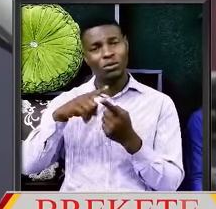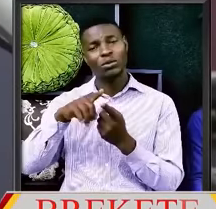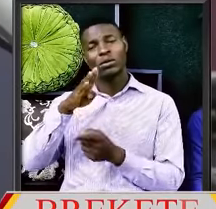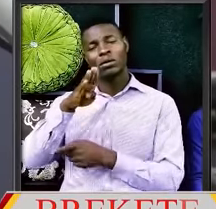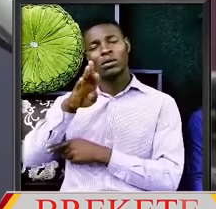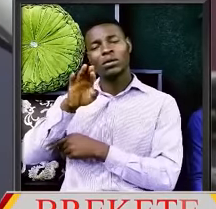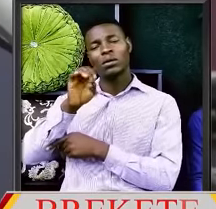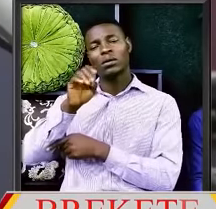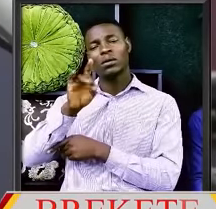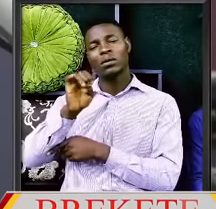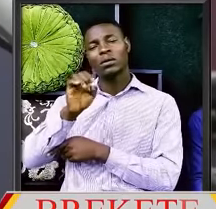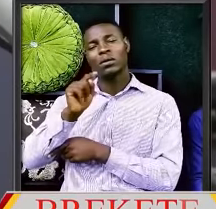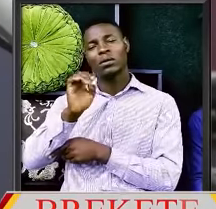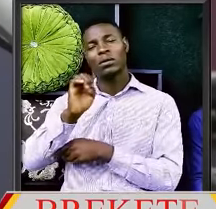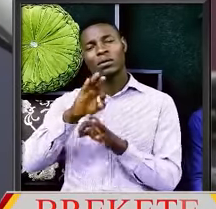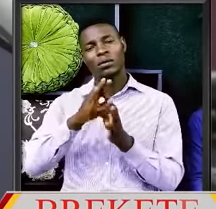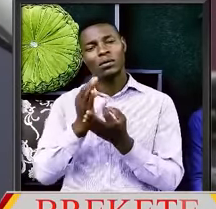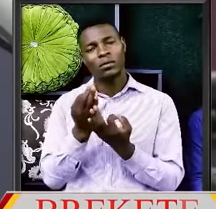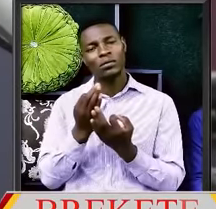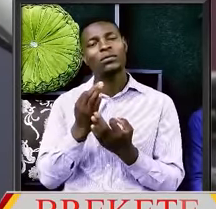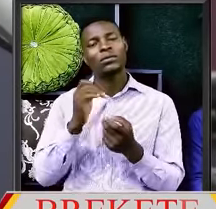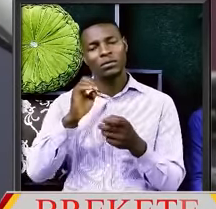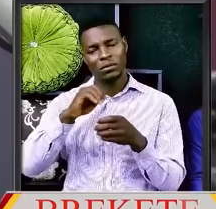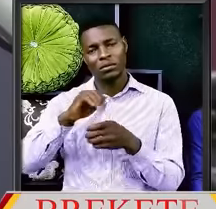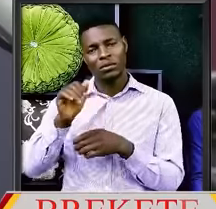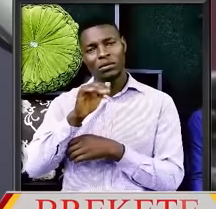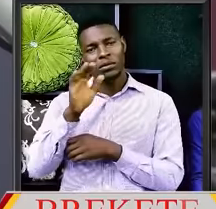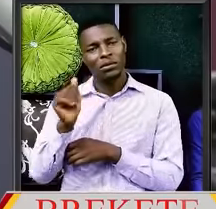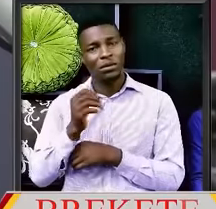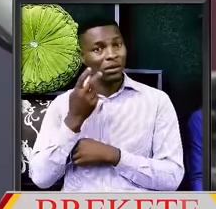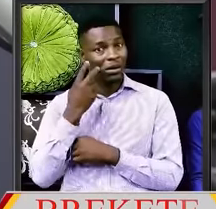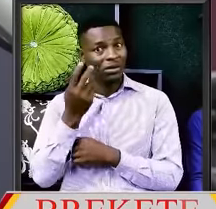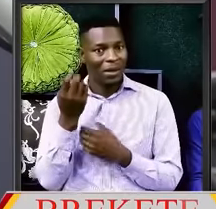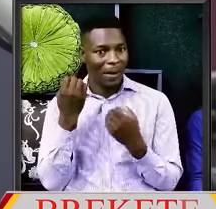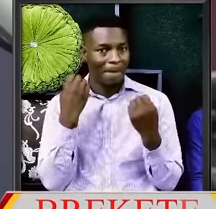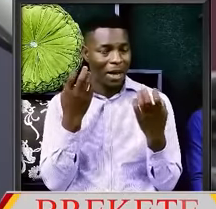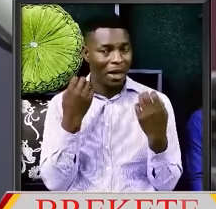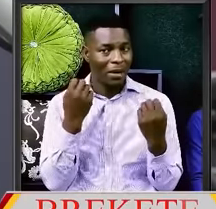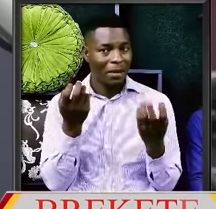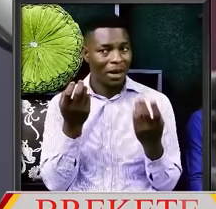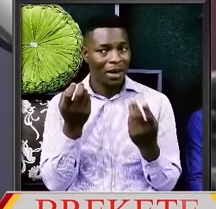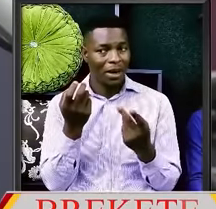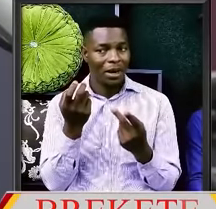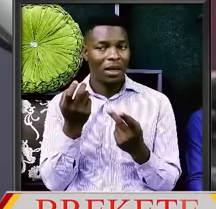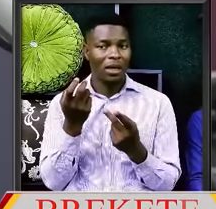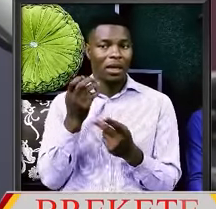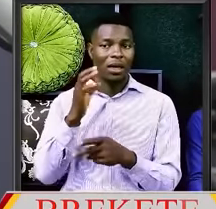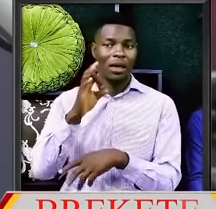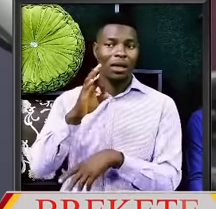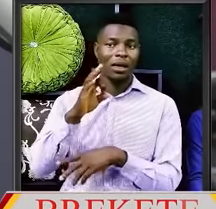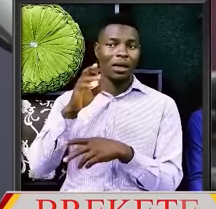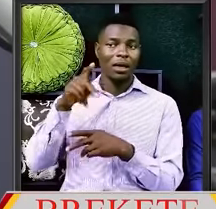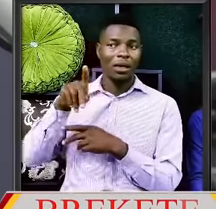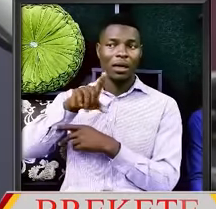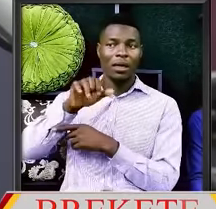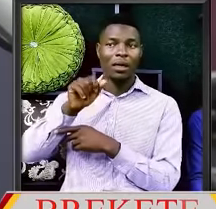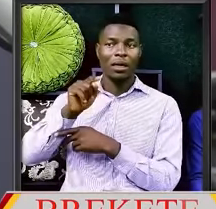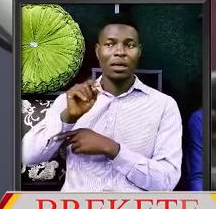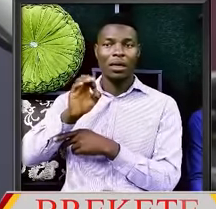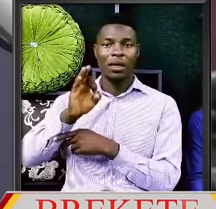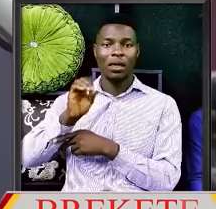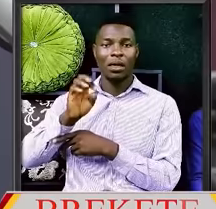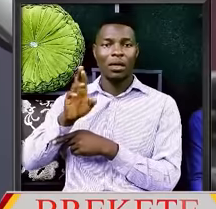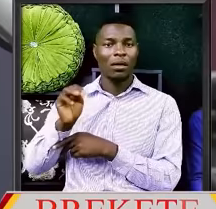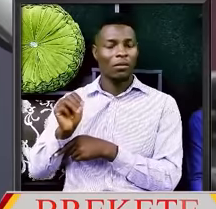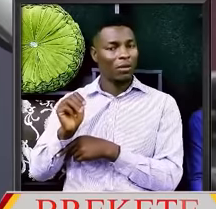so, and they go on platform, when you say I see say that they support the papa, when he get justice, they write, say, I beg, carry